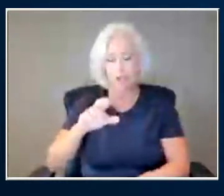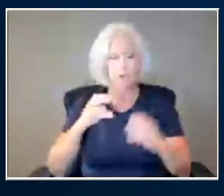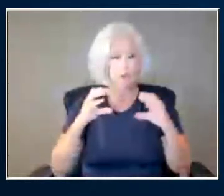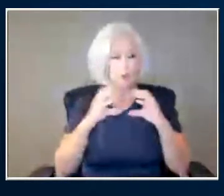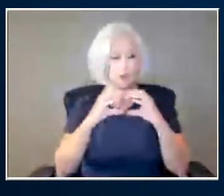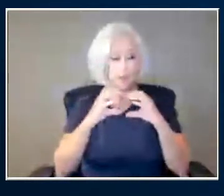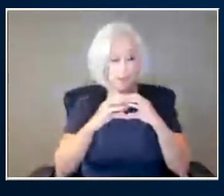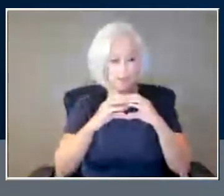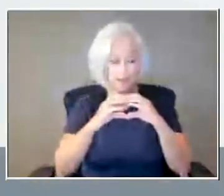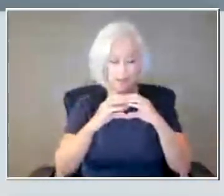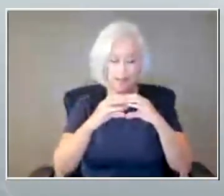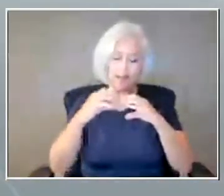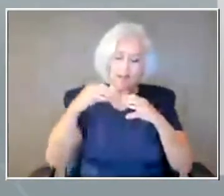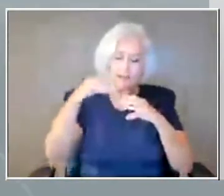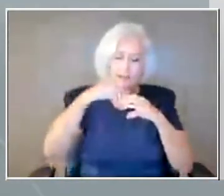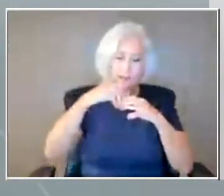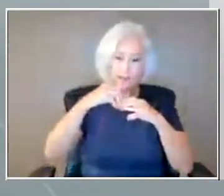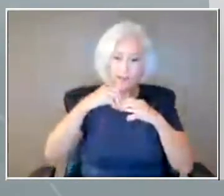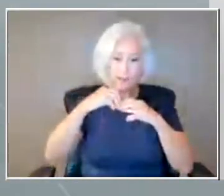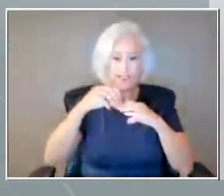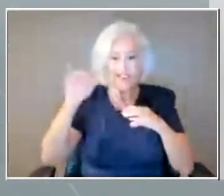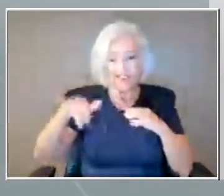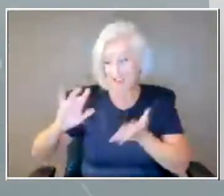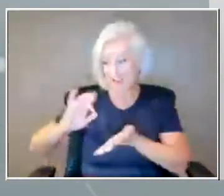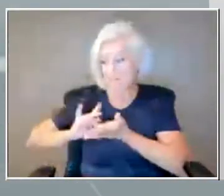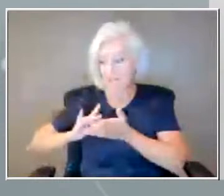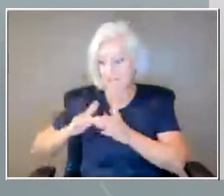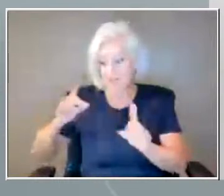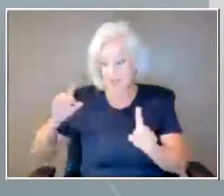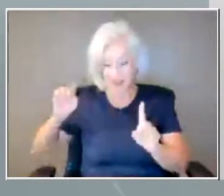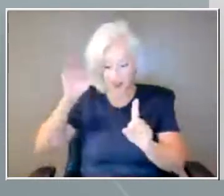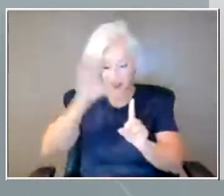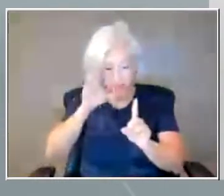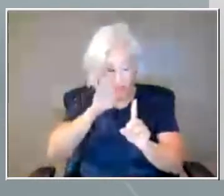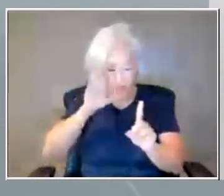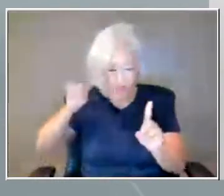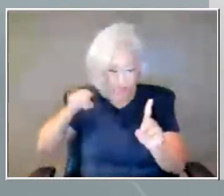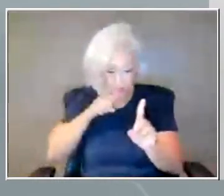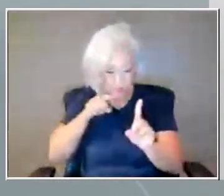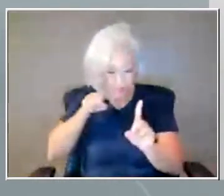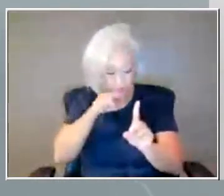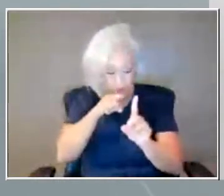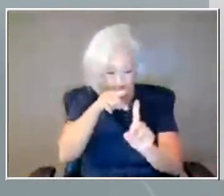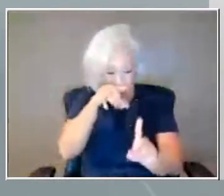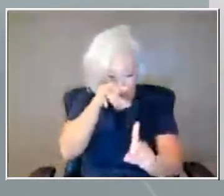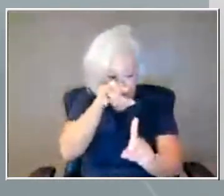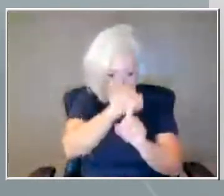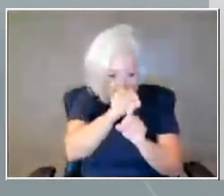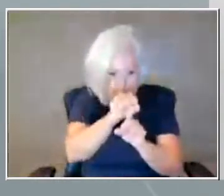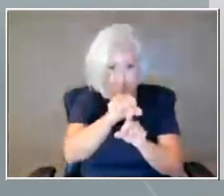prostate-specific membrane antigen. And it is directed to that specific target that sits on top of the cancer